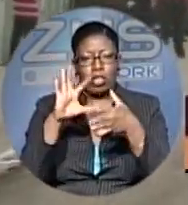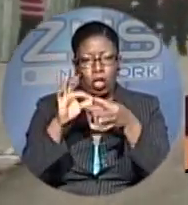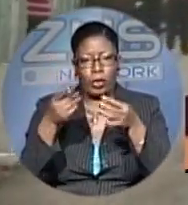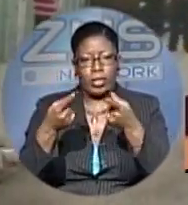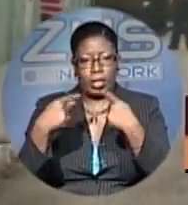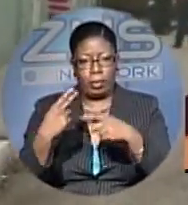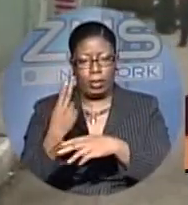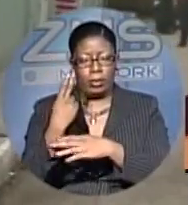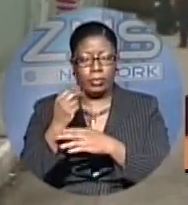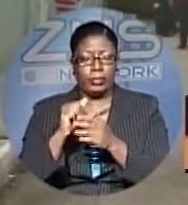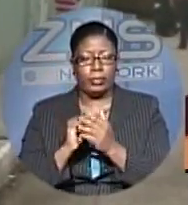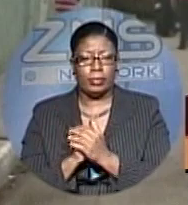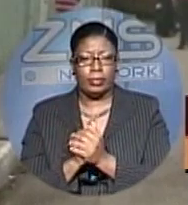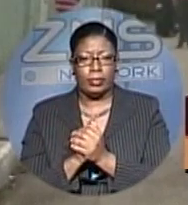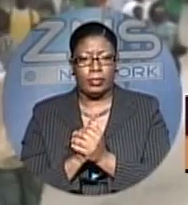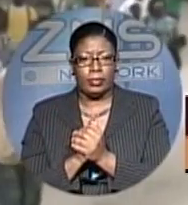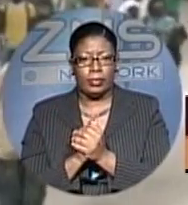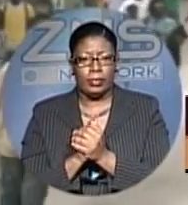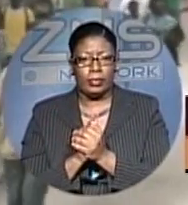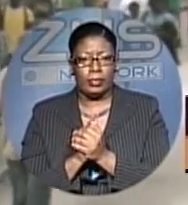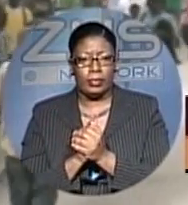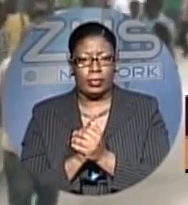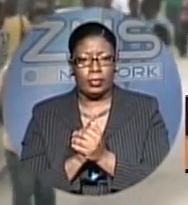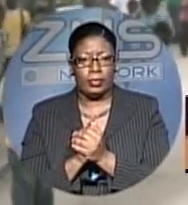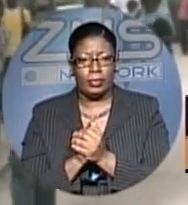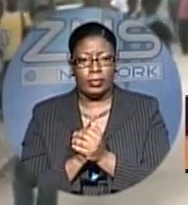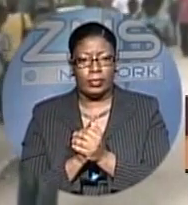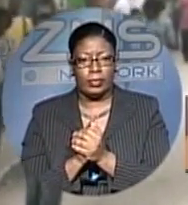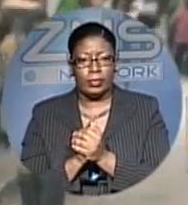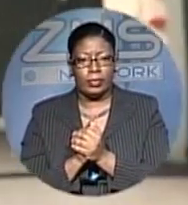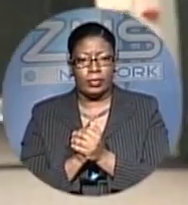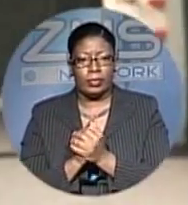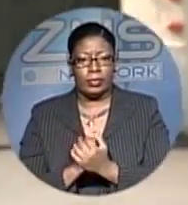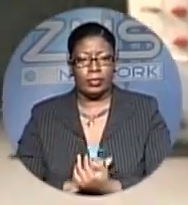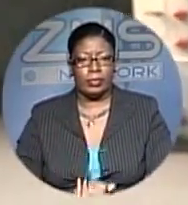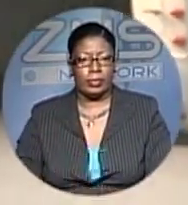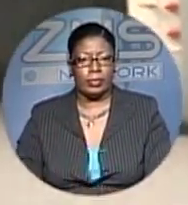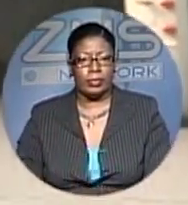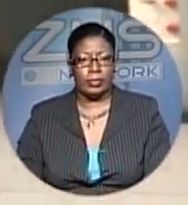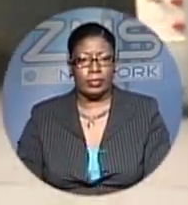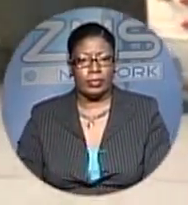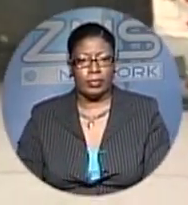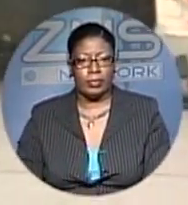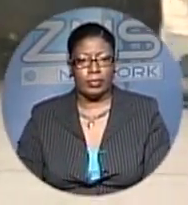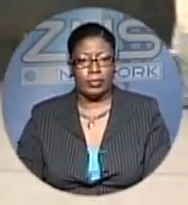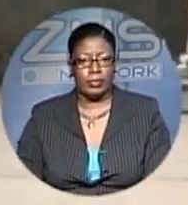ahead. We'll be right back.